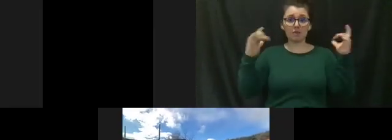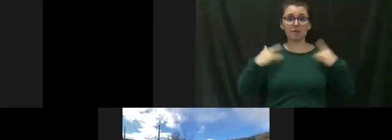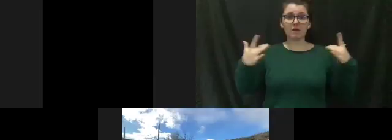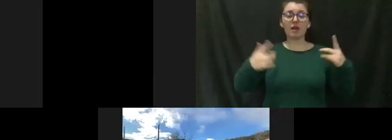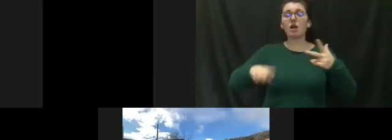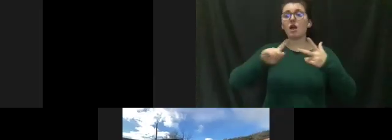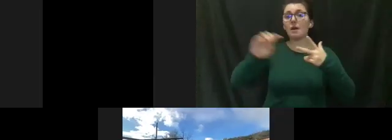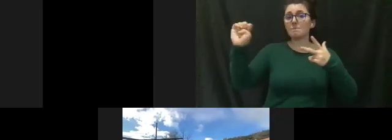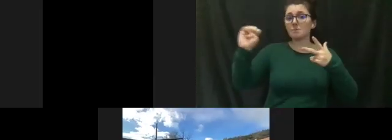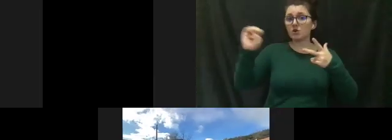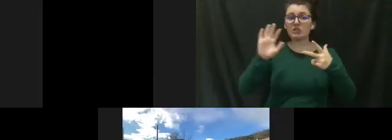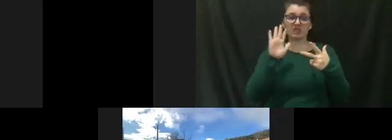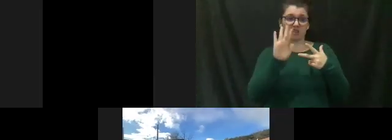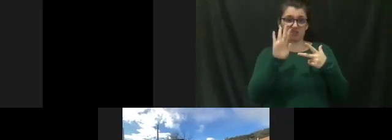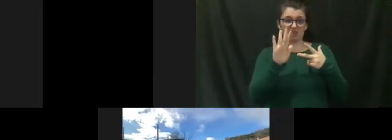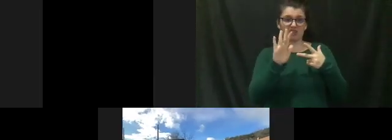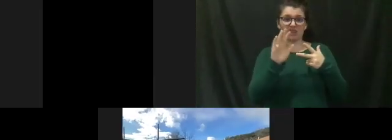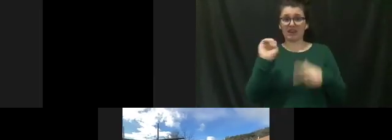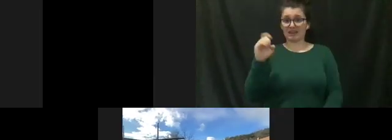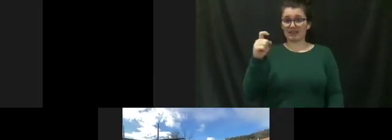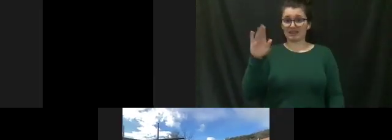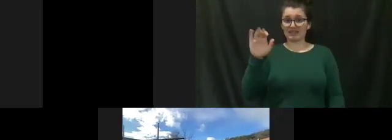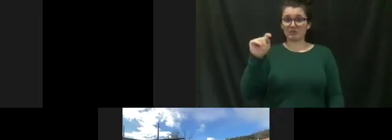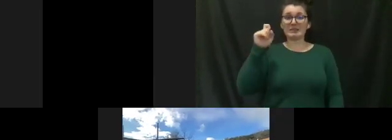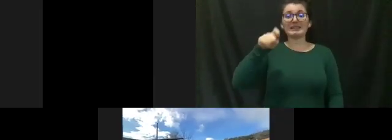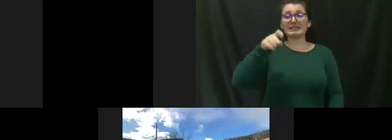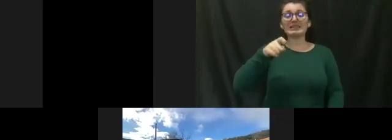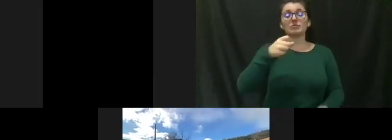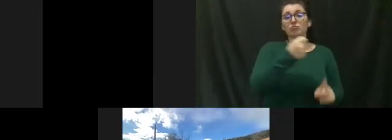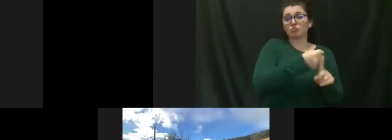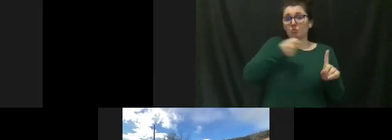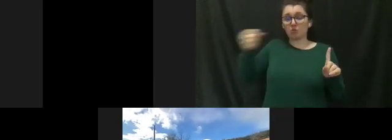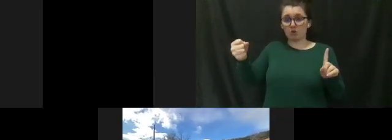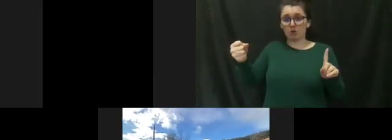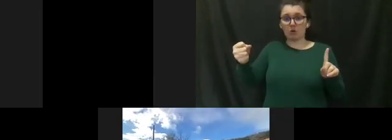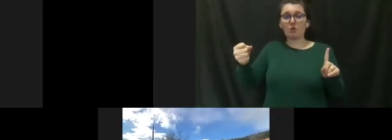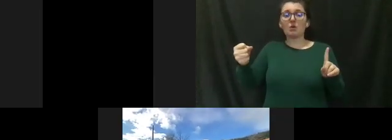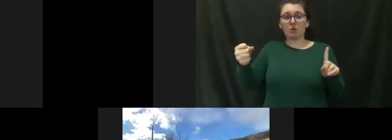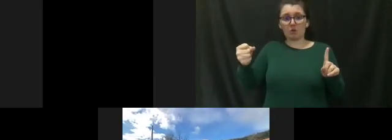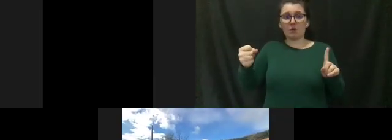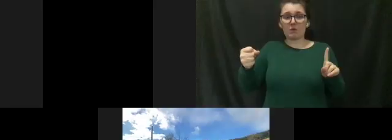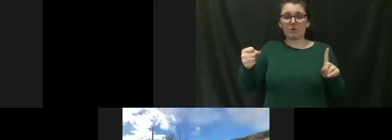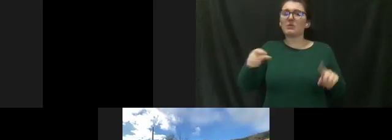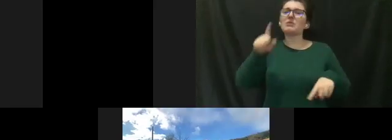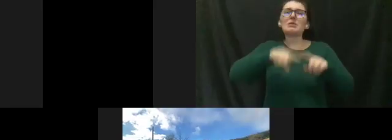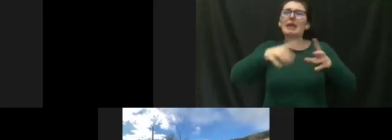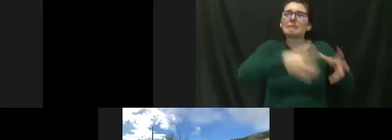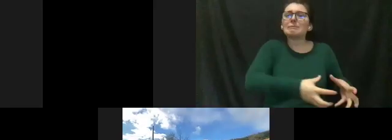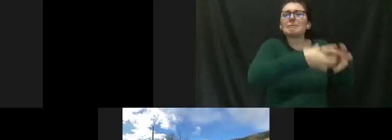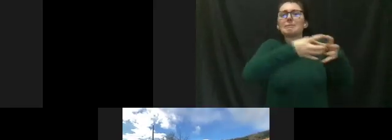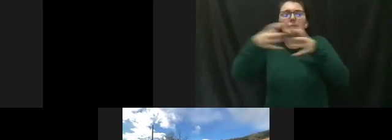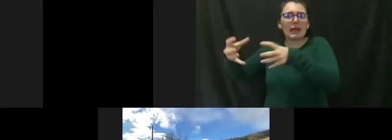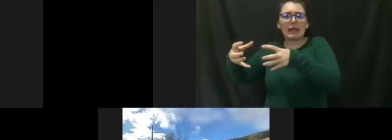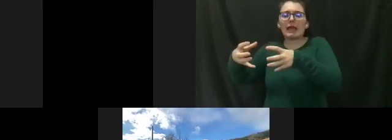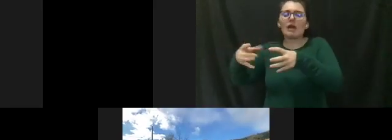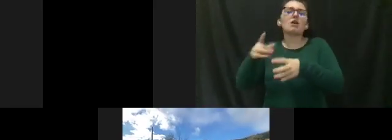and we need to get them out of their fast, we don't want to have to chase them around and catch them up because that's really, really stressful. So we don't want them to be